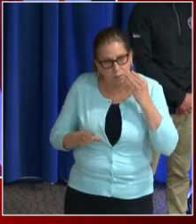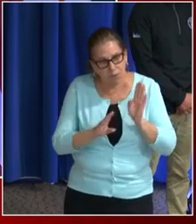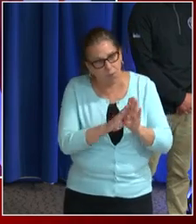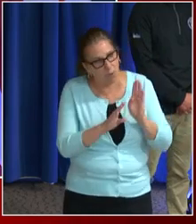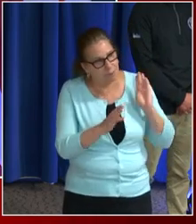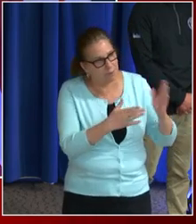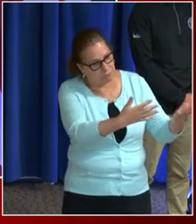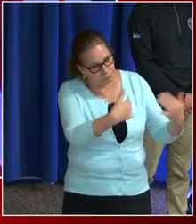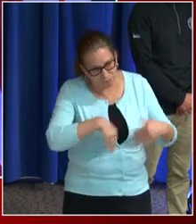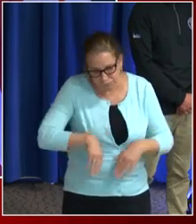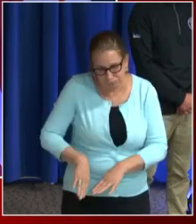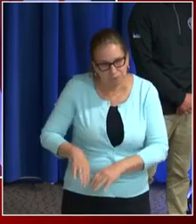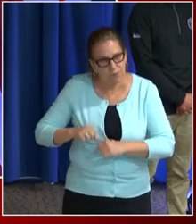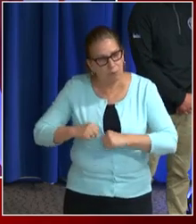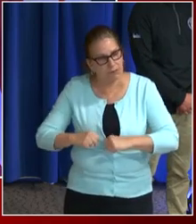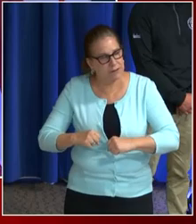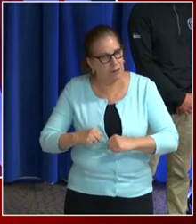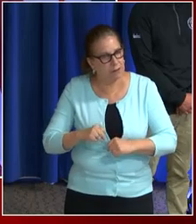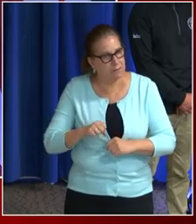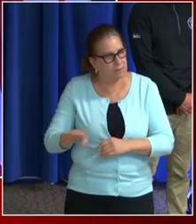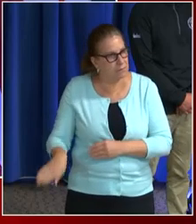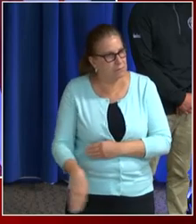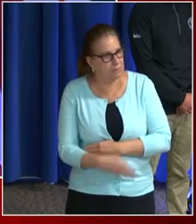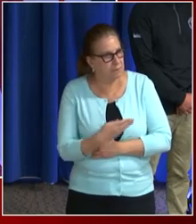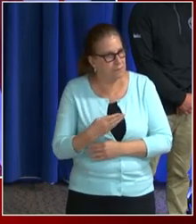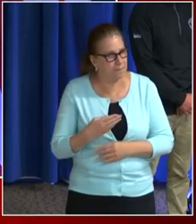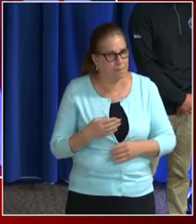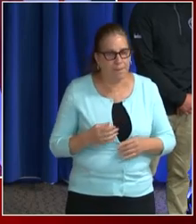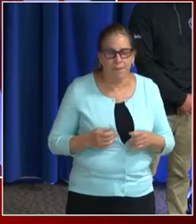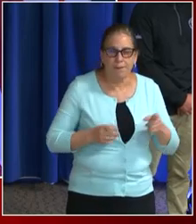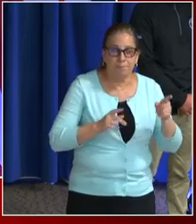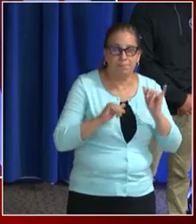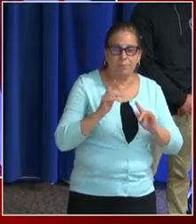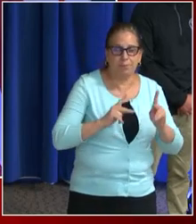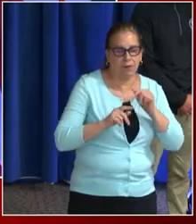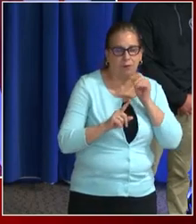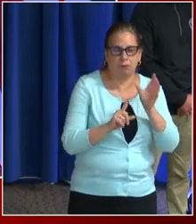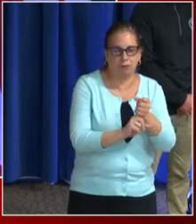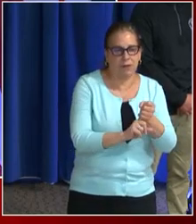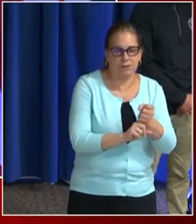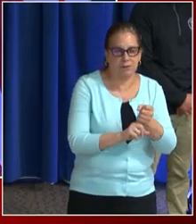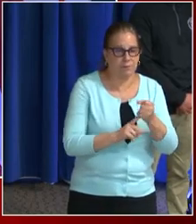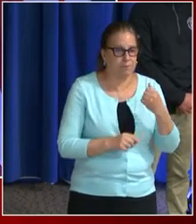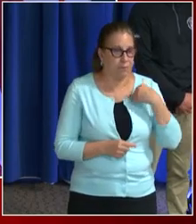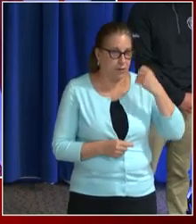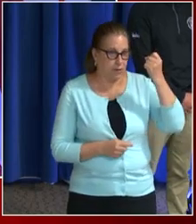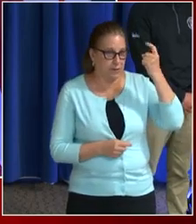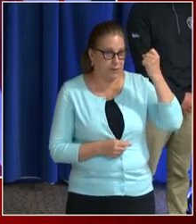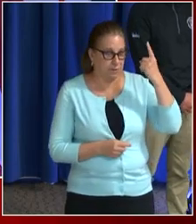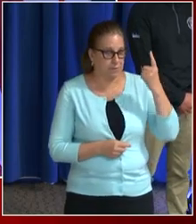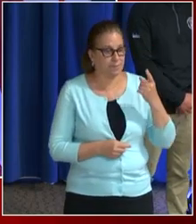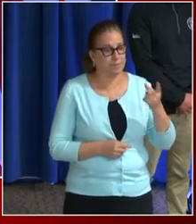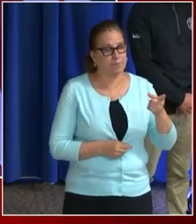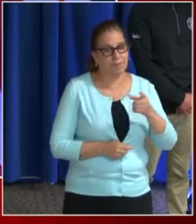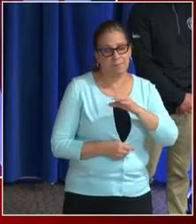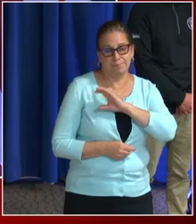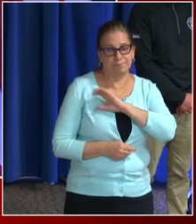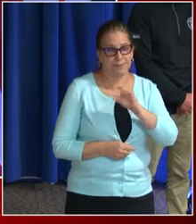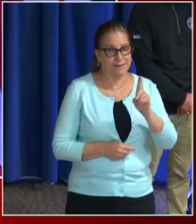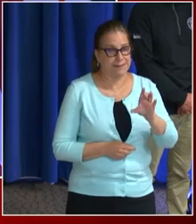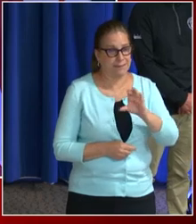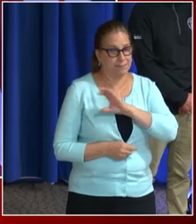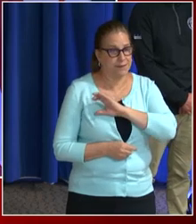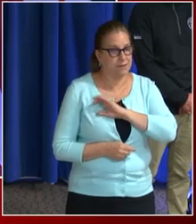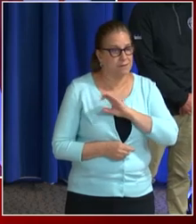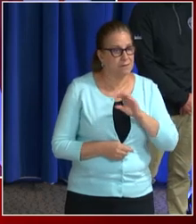Those people ultimately were not arrested. My understanding is Metropolitan Police Department officers were in constant